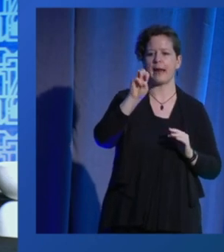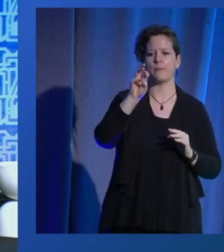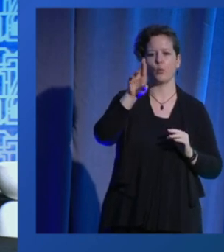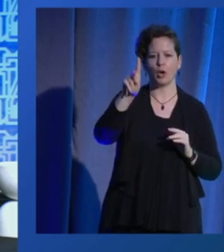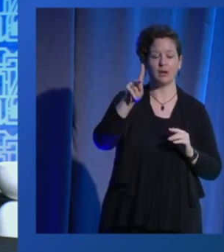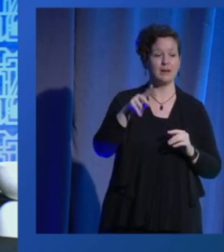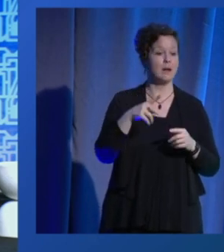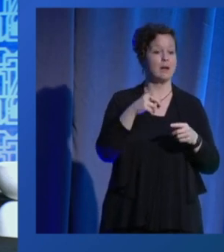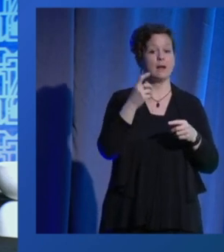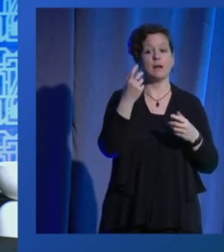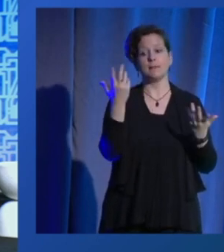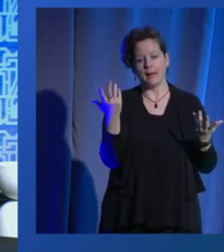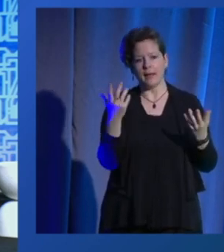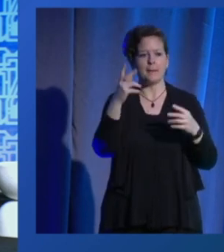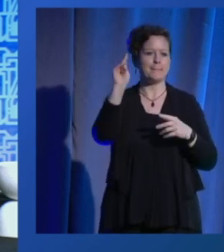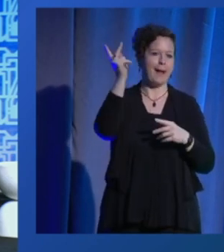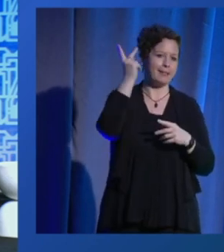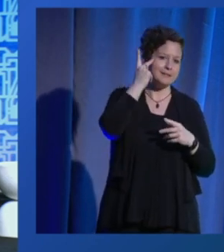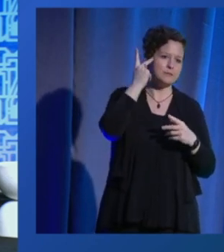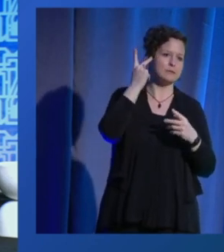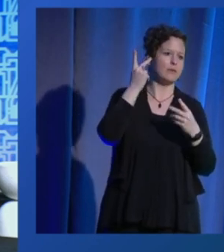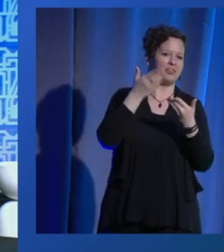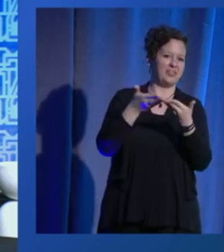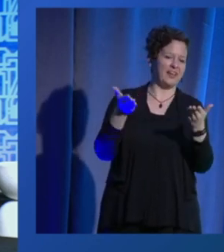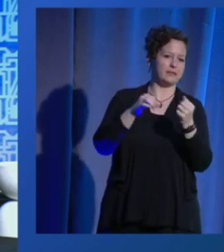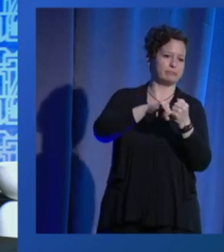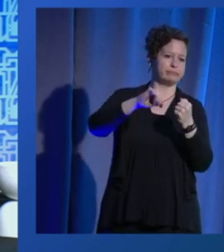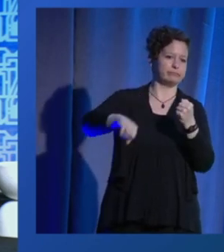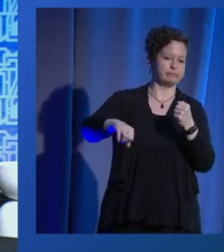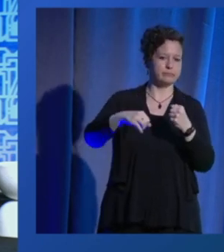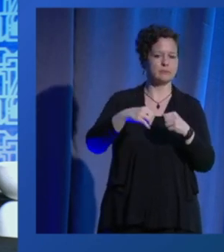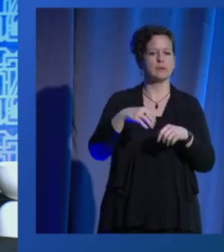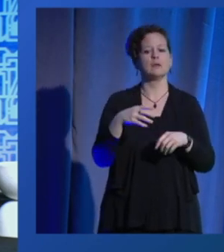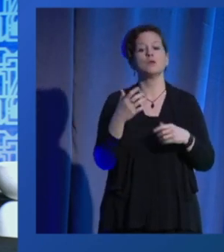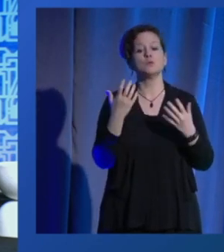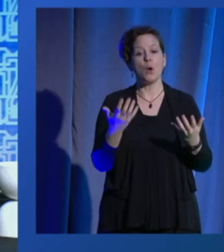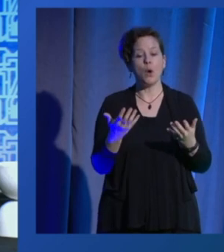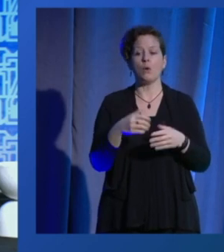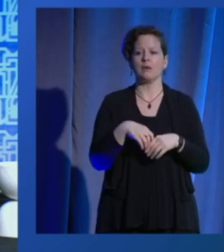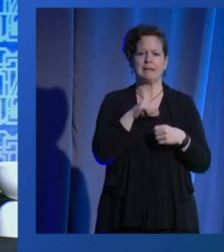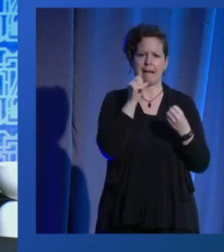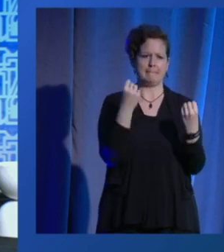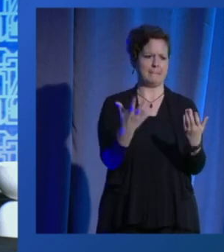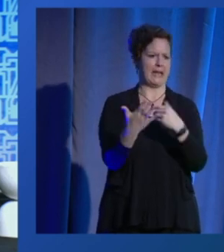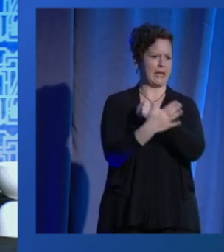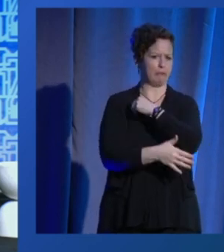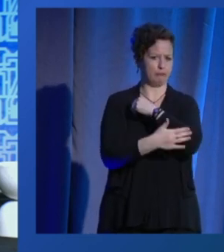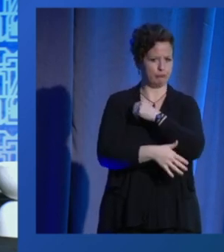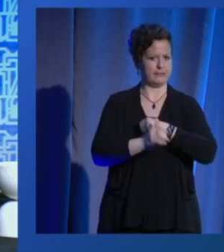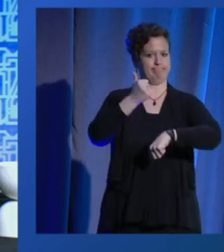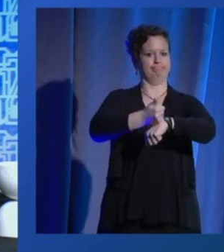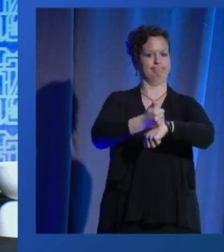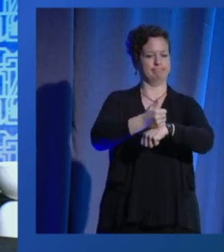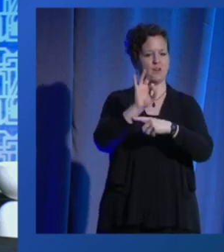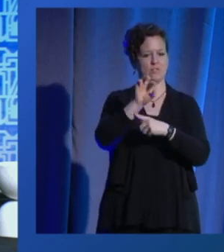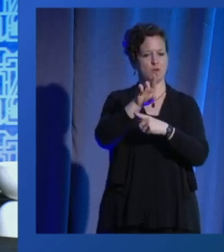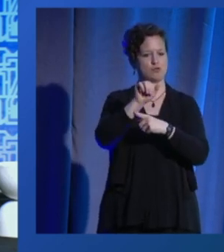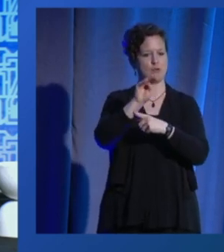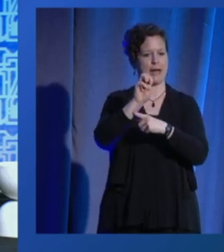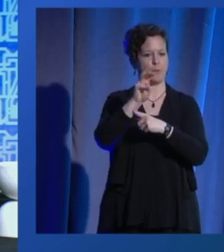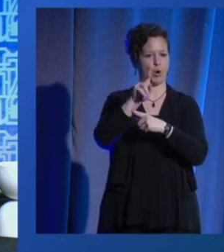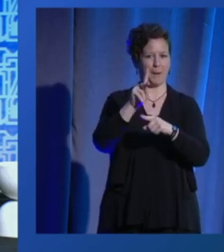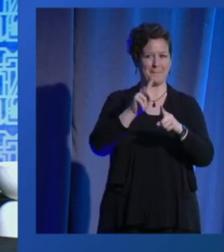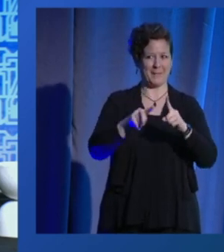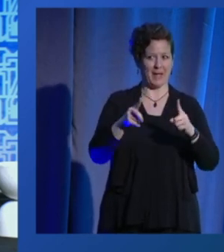know politics takes time and so very few countries actually have those Frameworks in place right now and but we are using AI